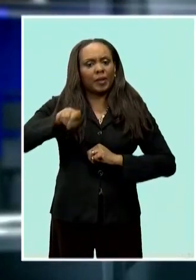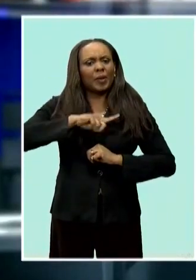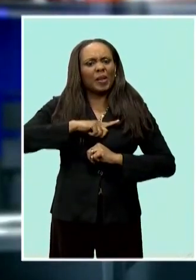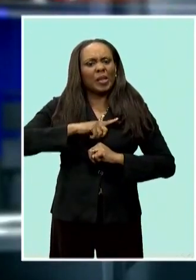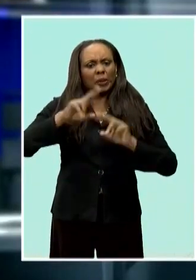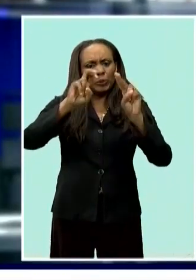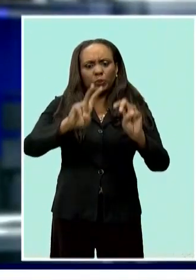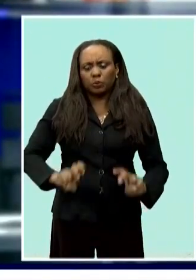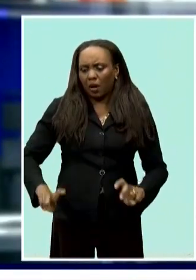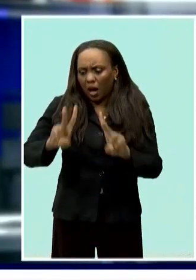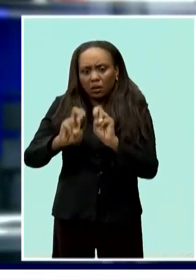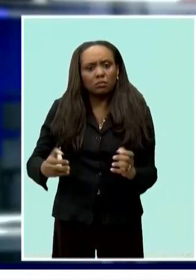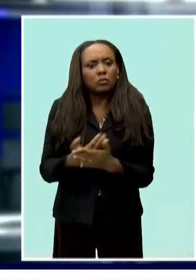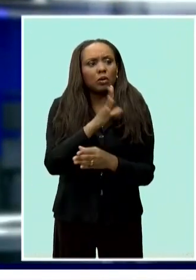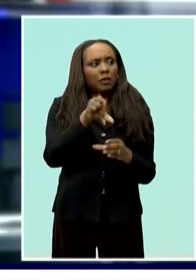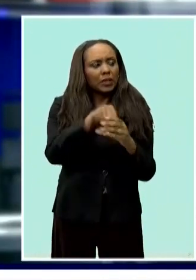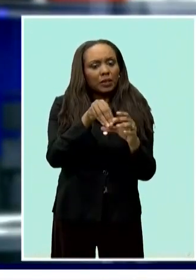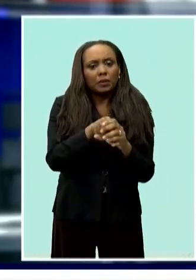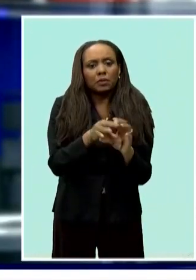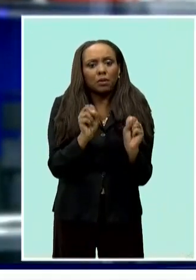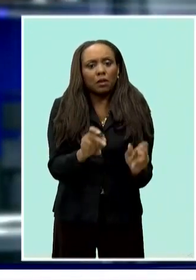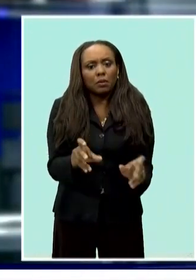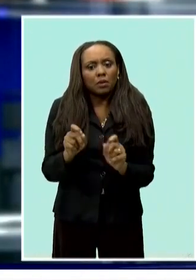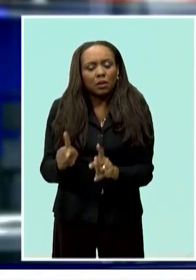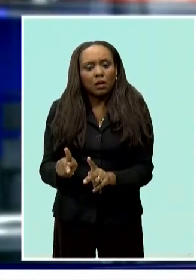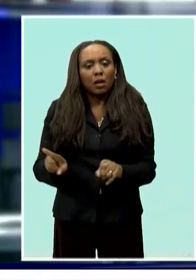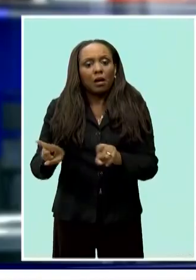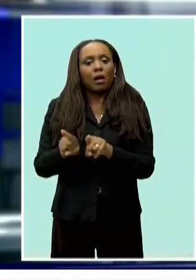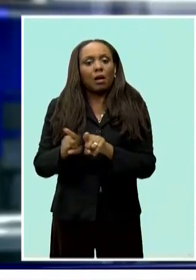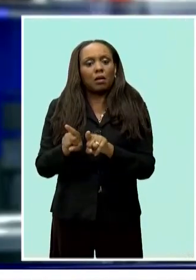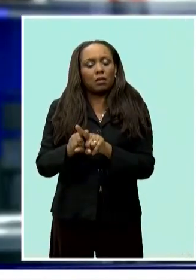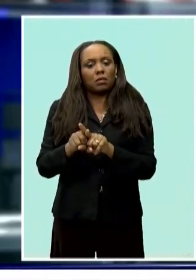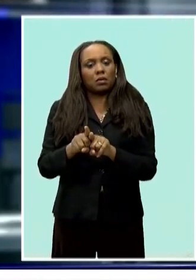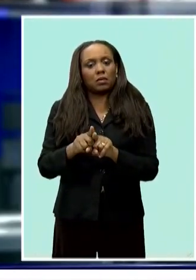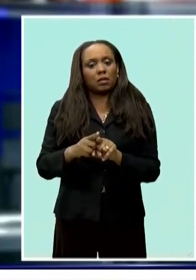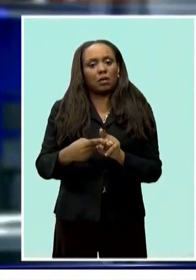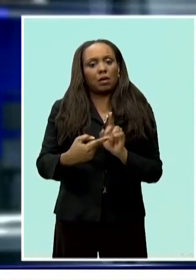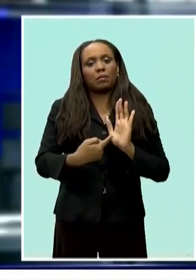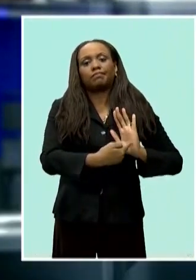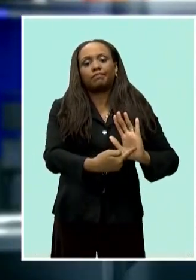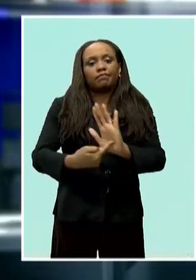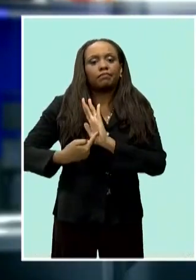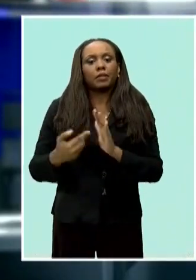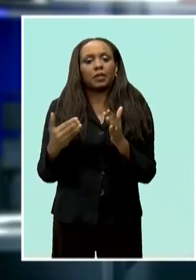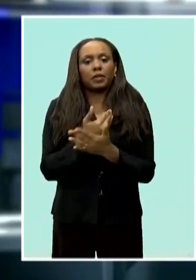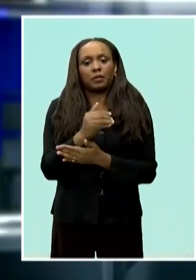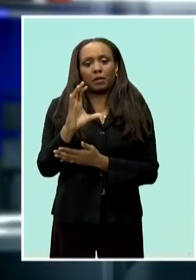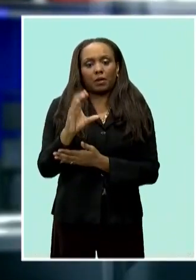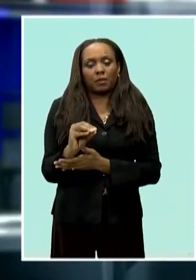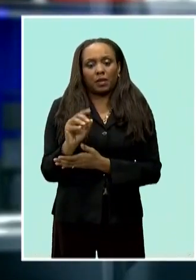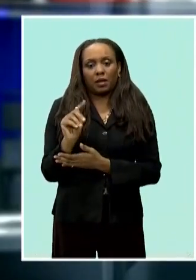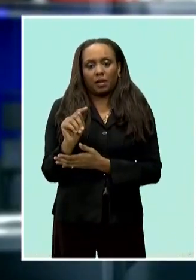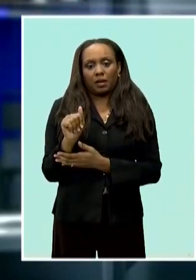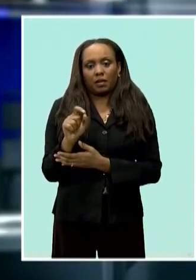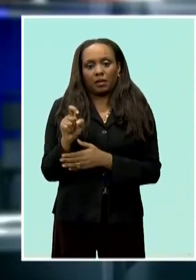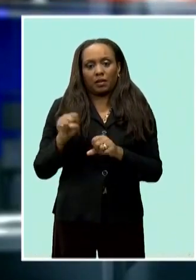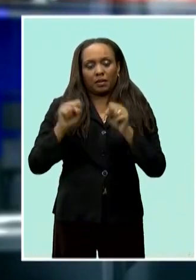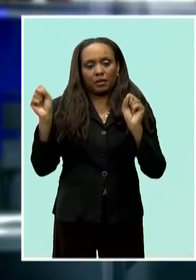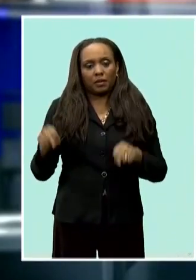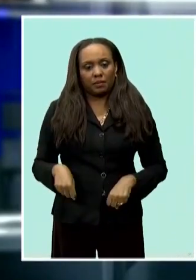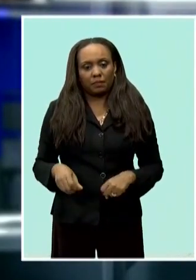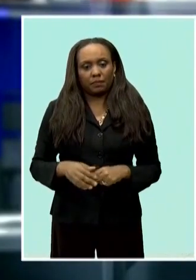to North America, which she has described as very hectic but also highly successful. Our Ryan Broom attended a news conference today